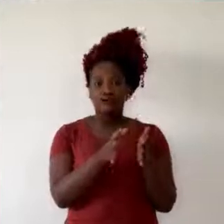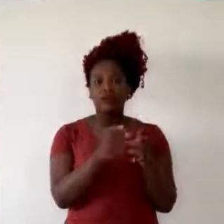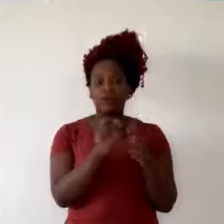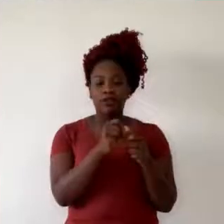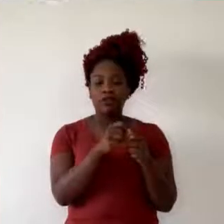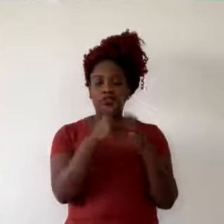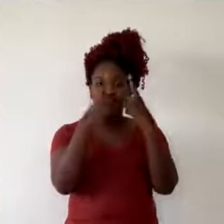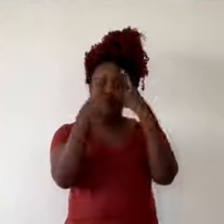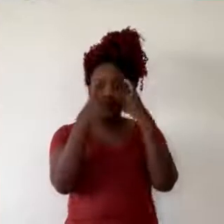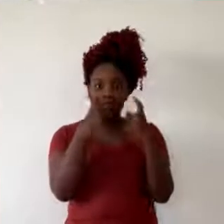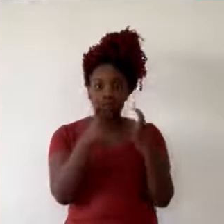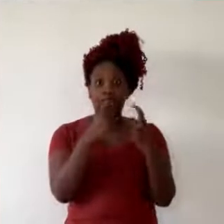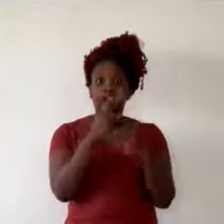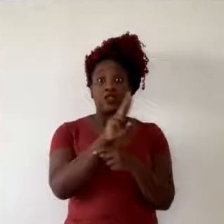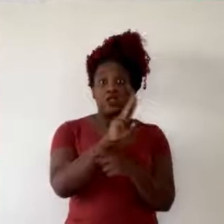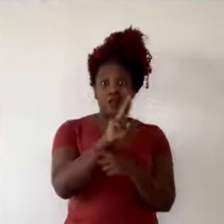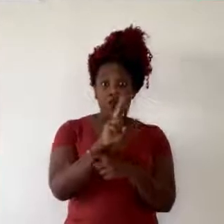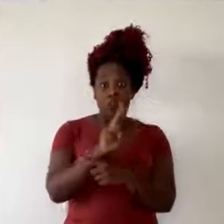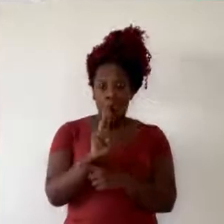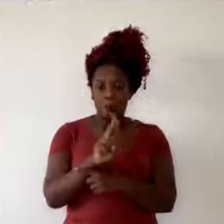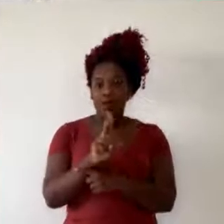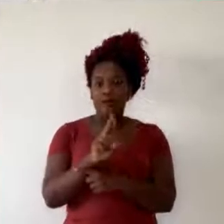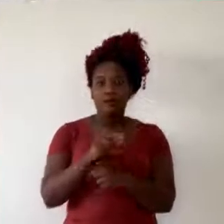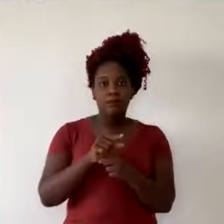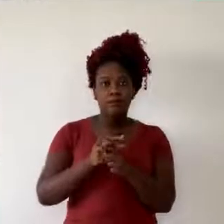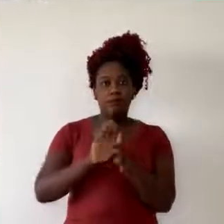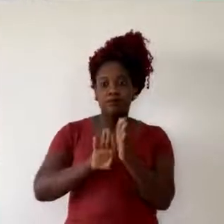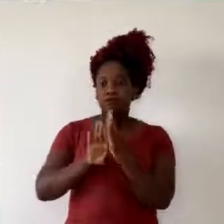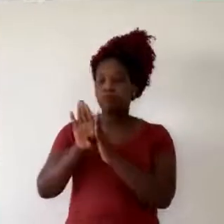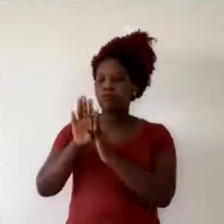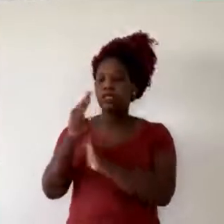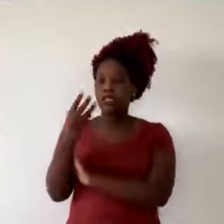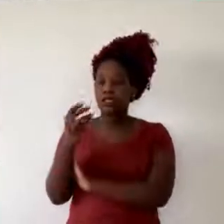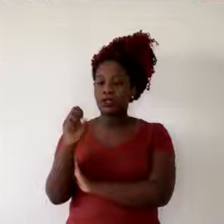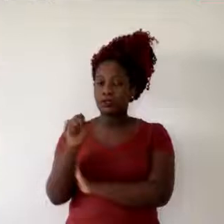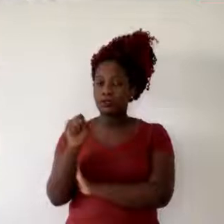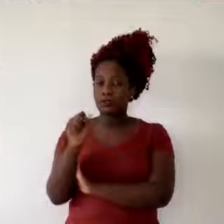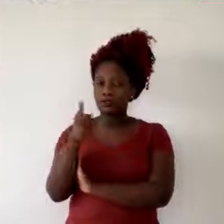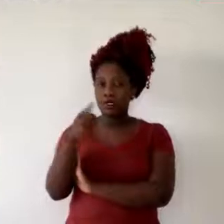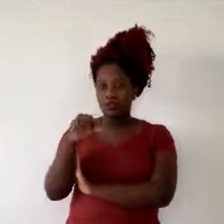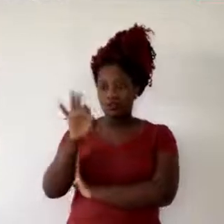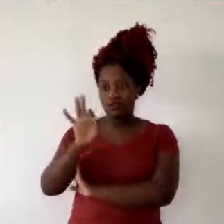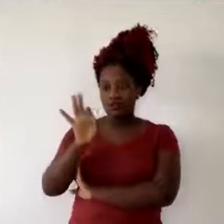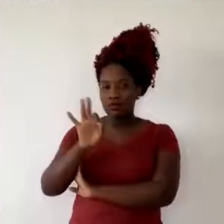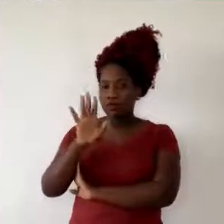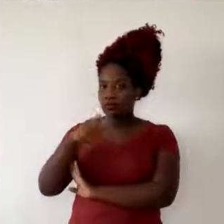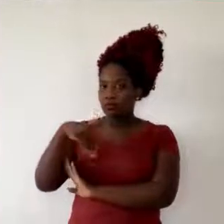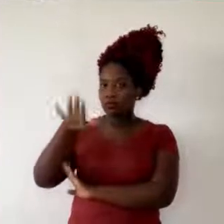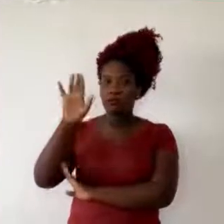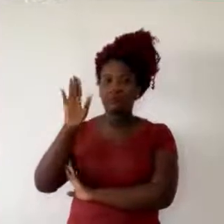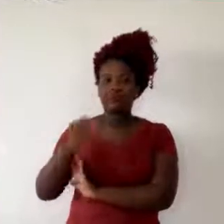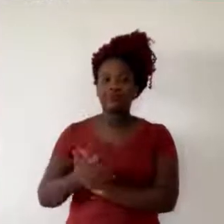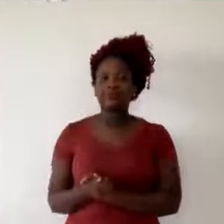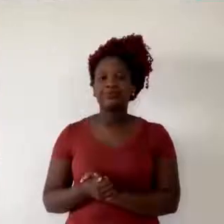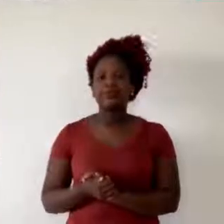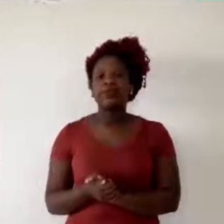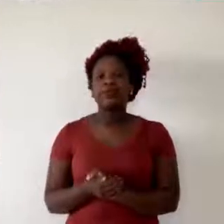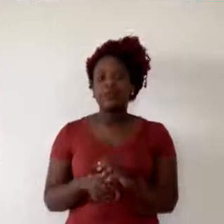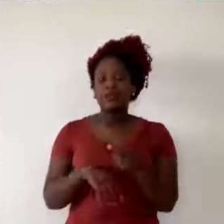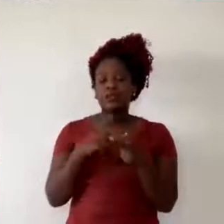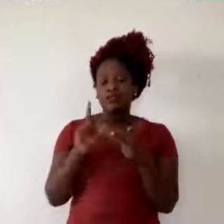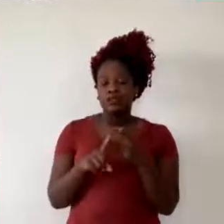already been violent, and then it was an increase, 38%. The second thing that is